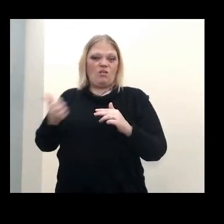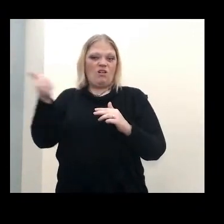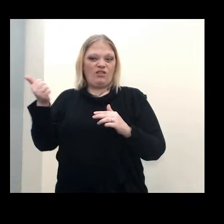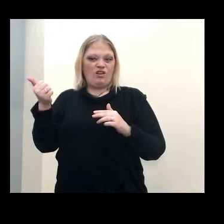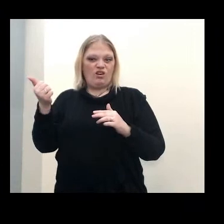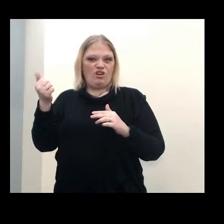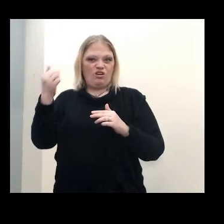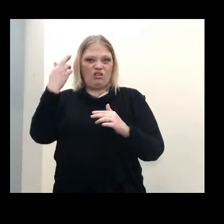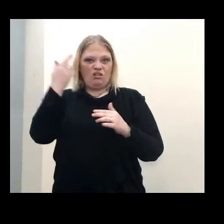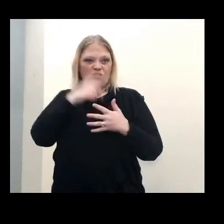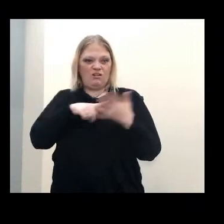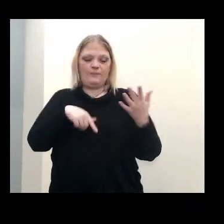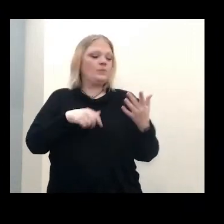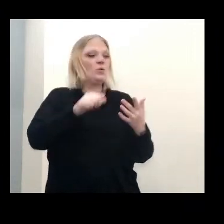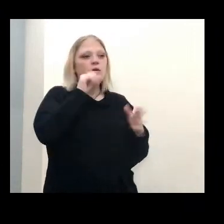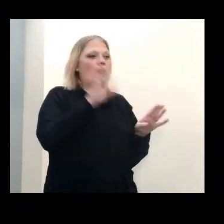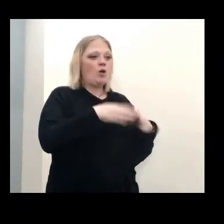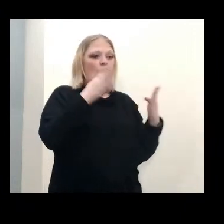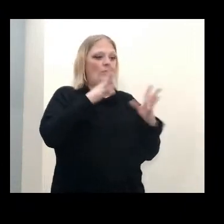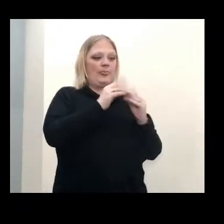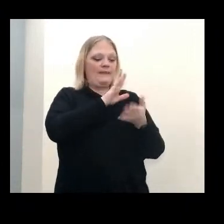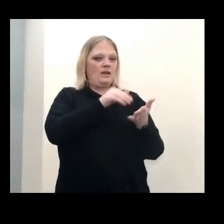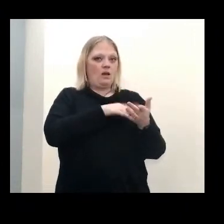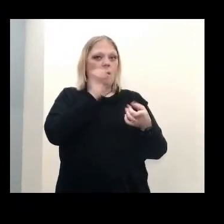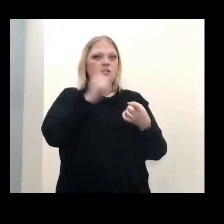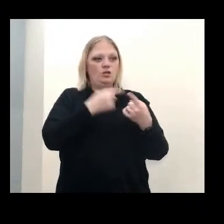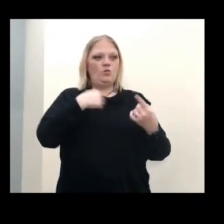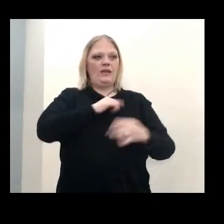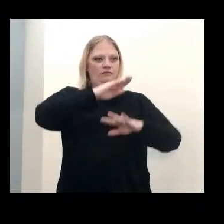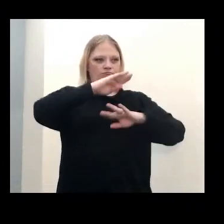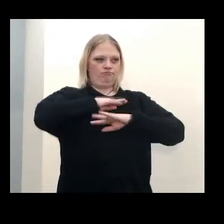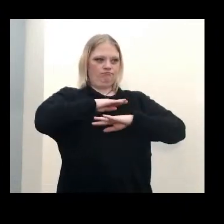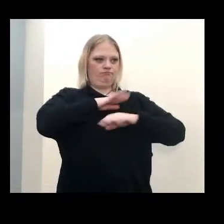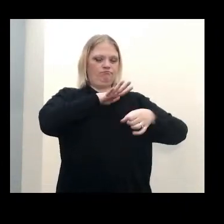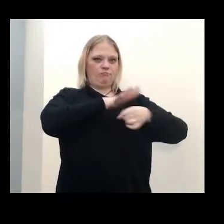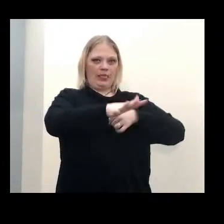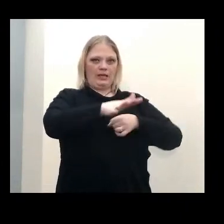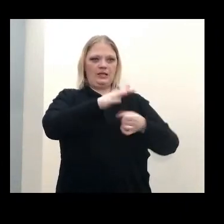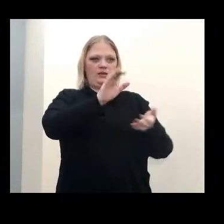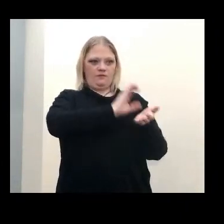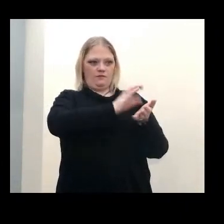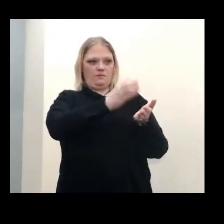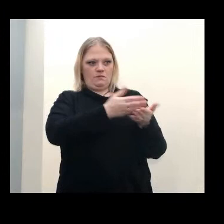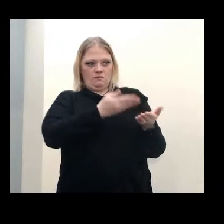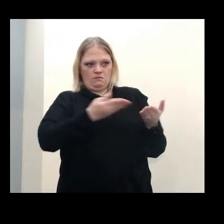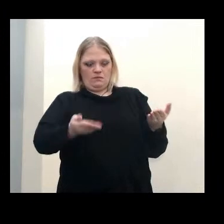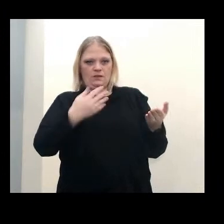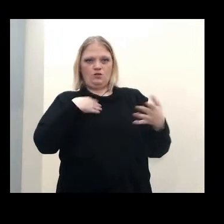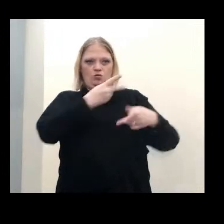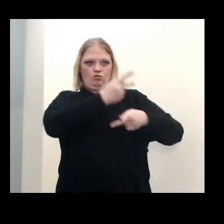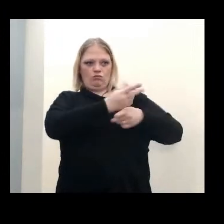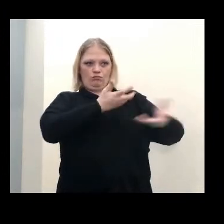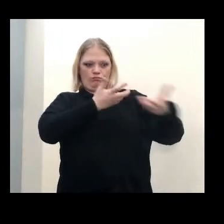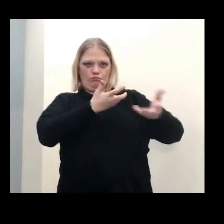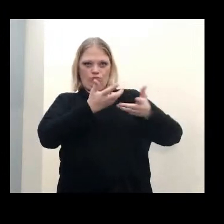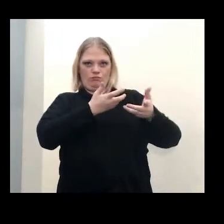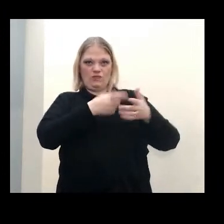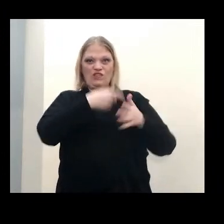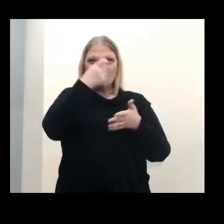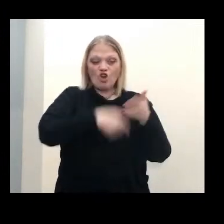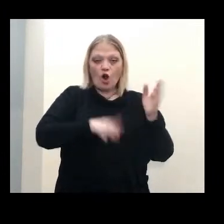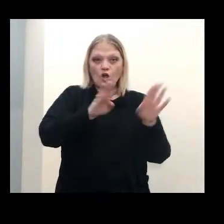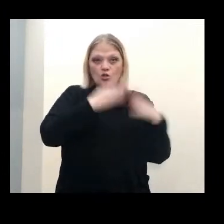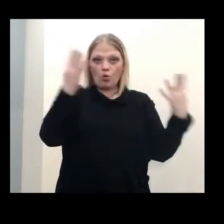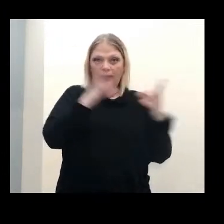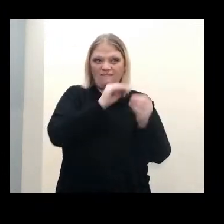would not open the convention center until we have adequate supply to handle a facility such as that. The cost associated with opening the